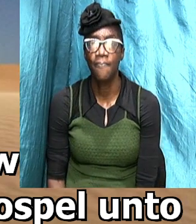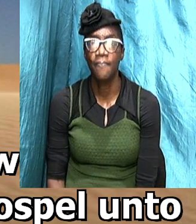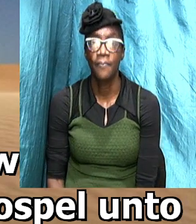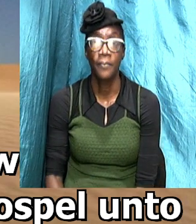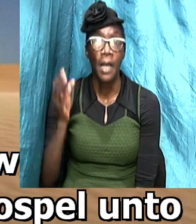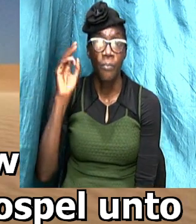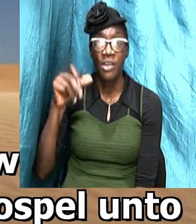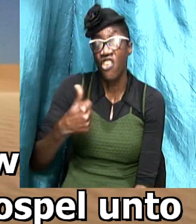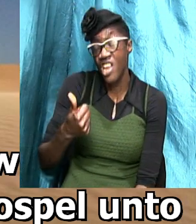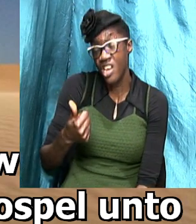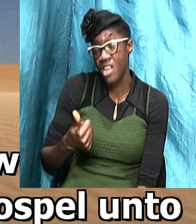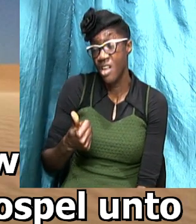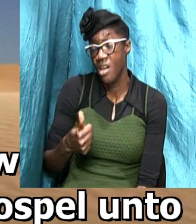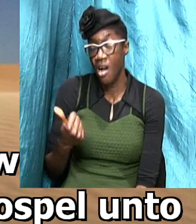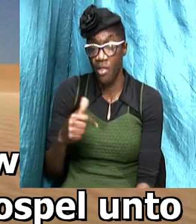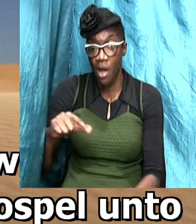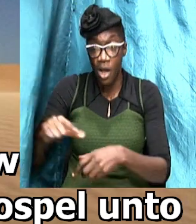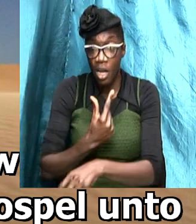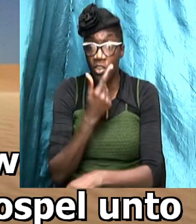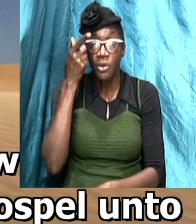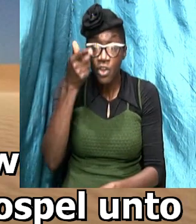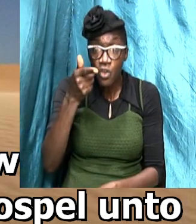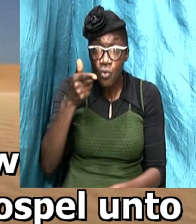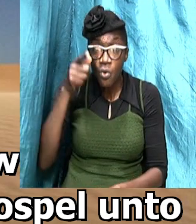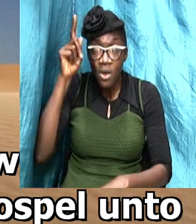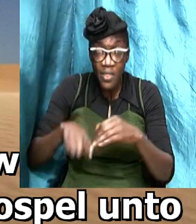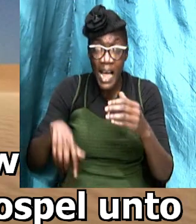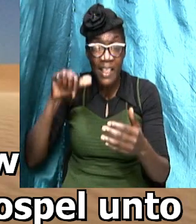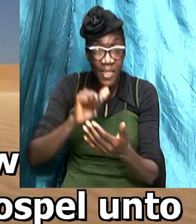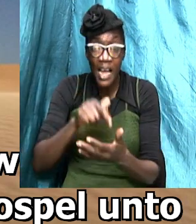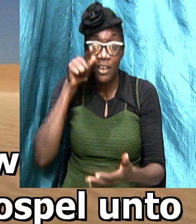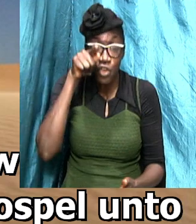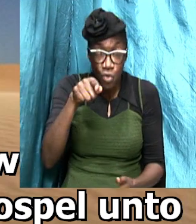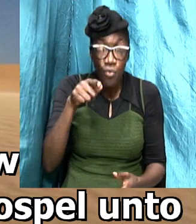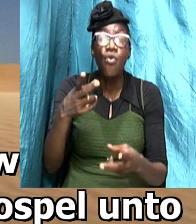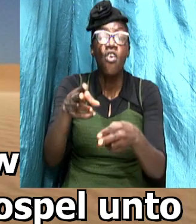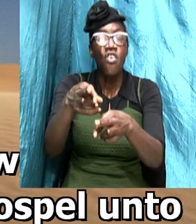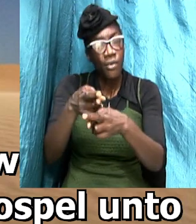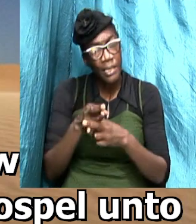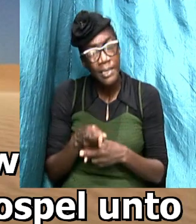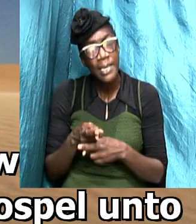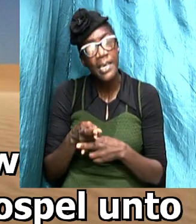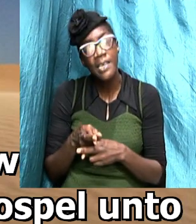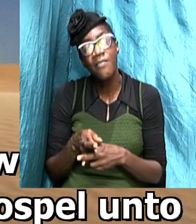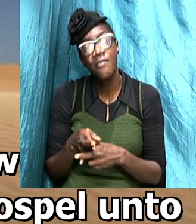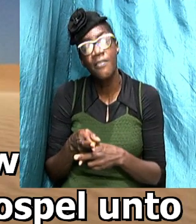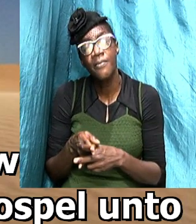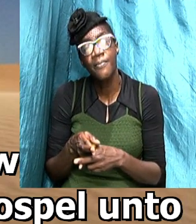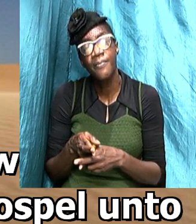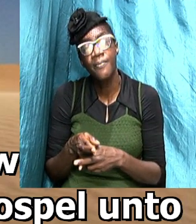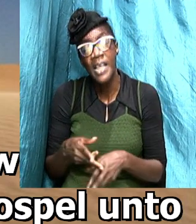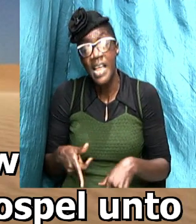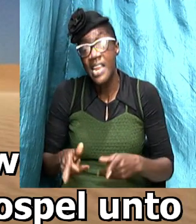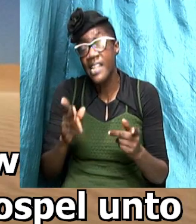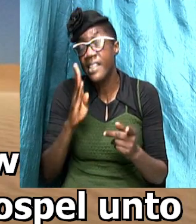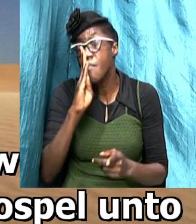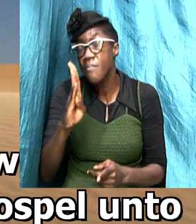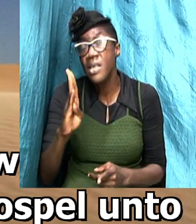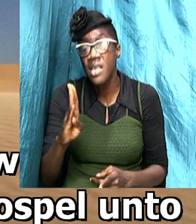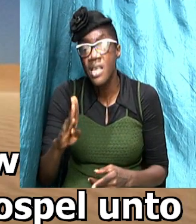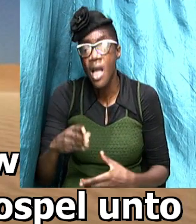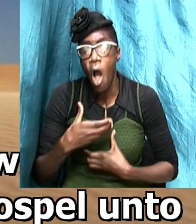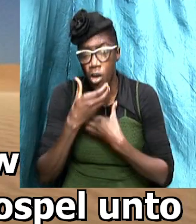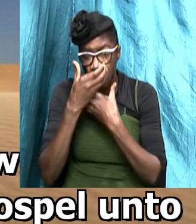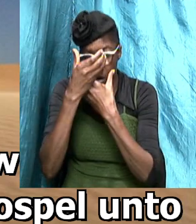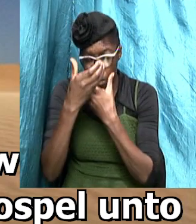preach any other gospel unto you than that he have received let him be